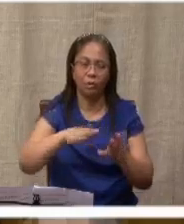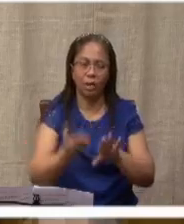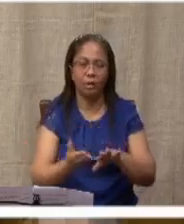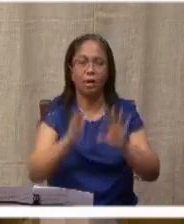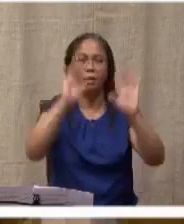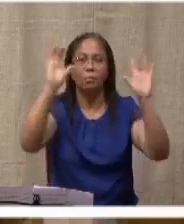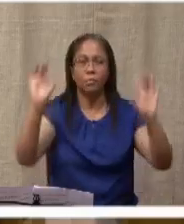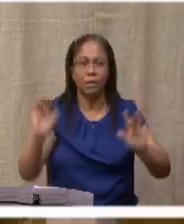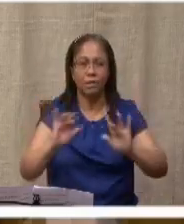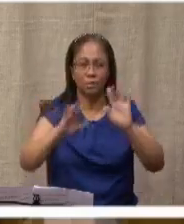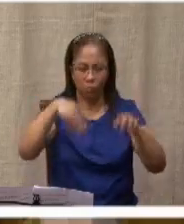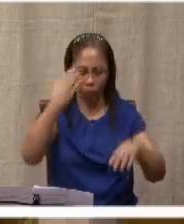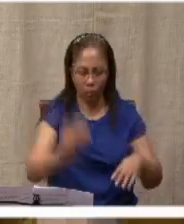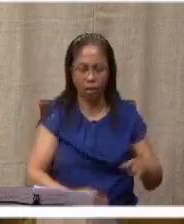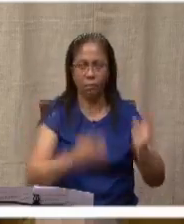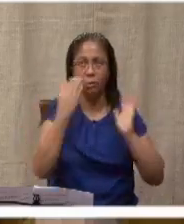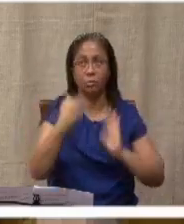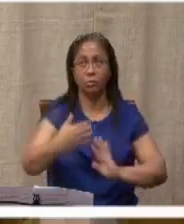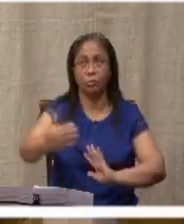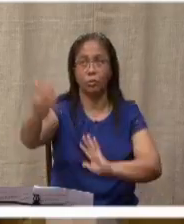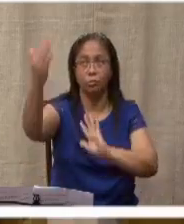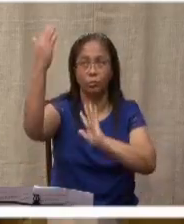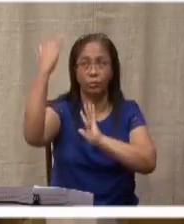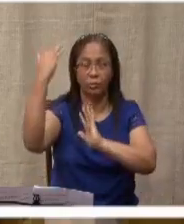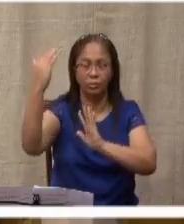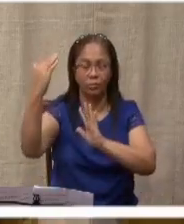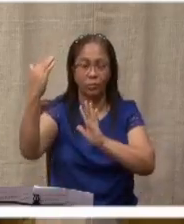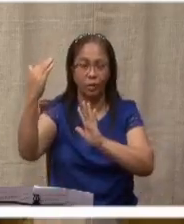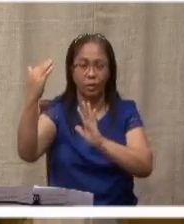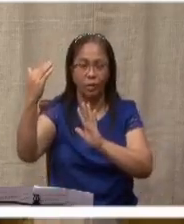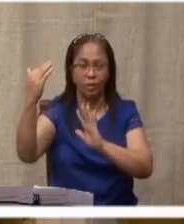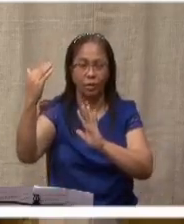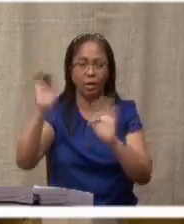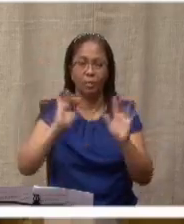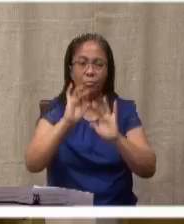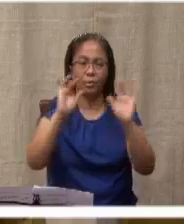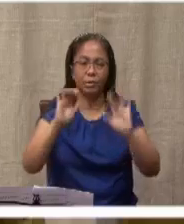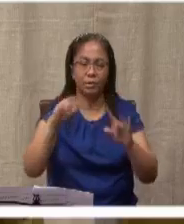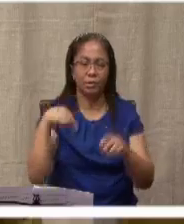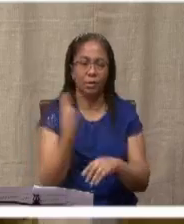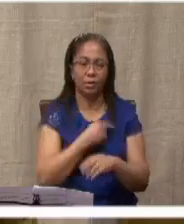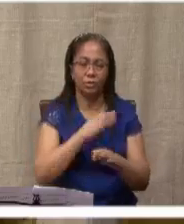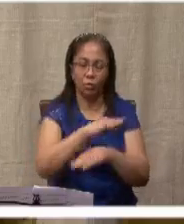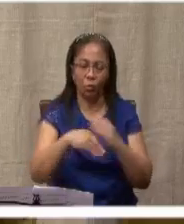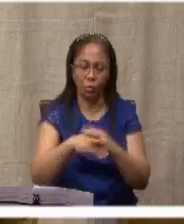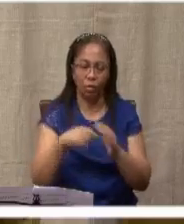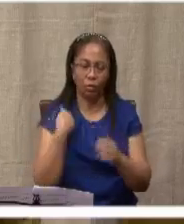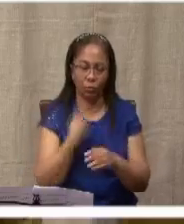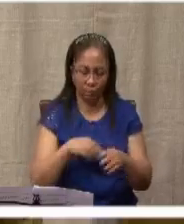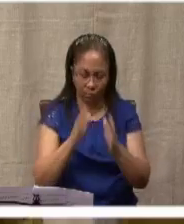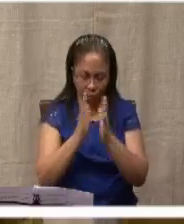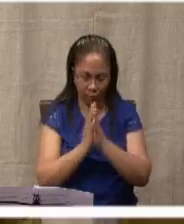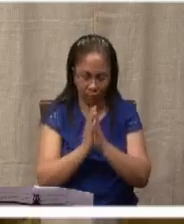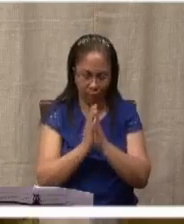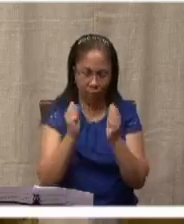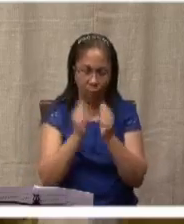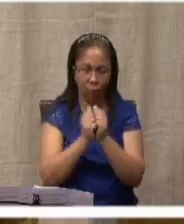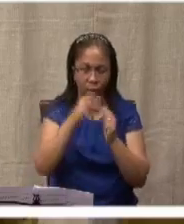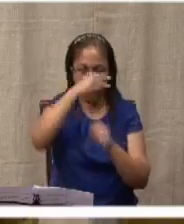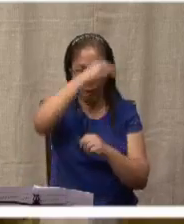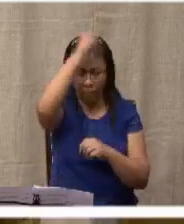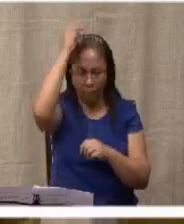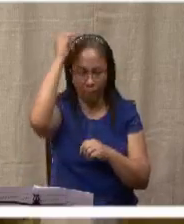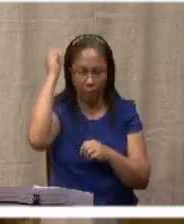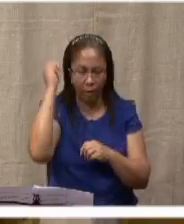mercy welcome them into the light of your face and have mercy on us all we pray that with the blessed